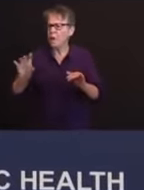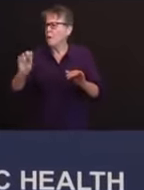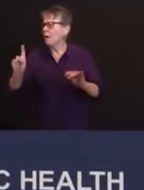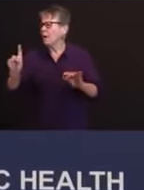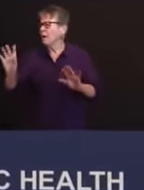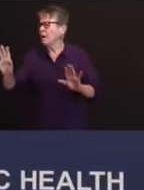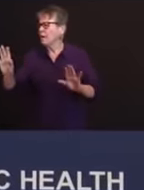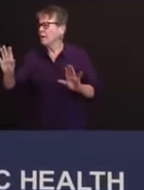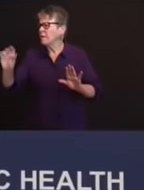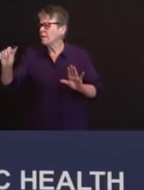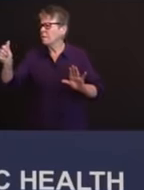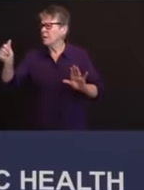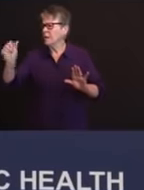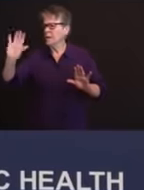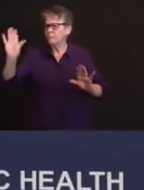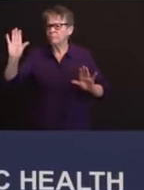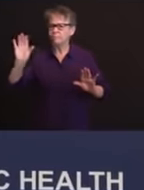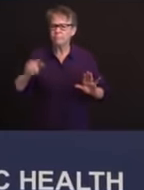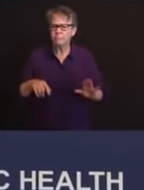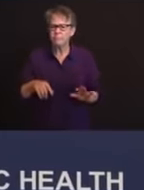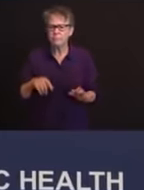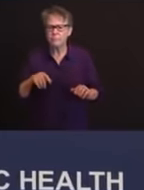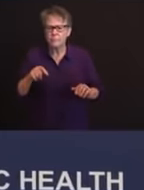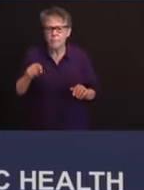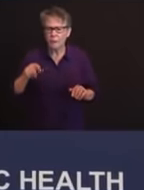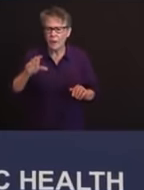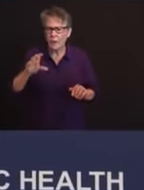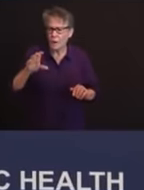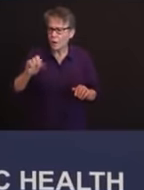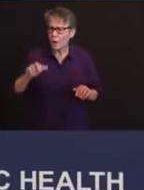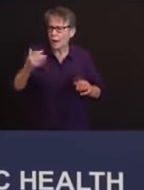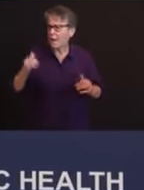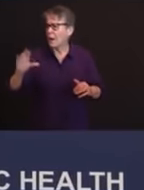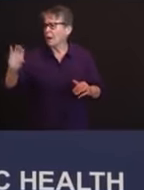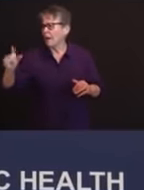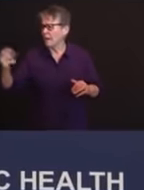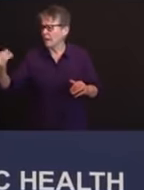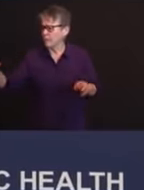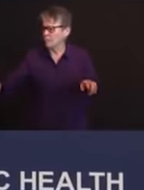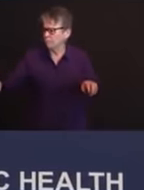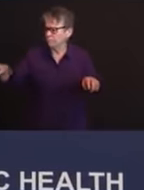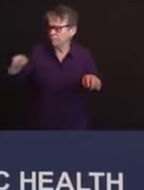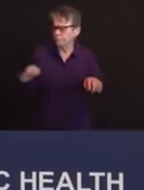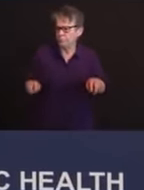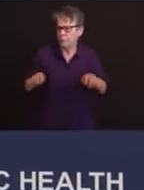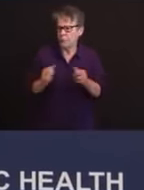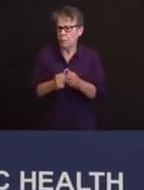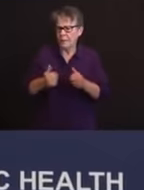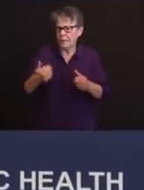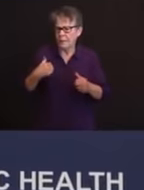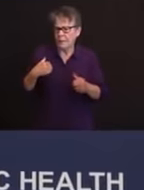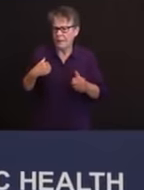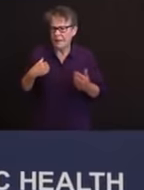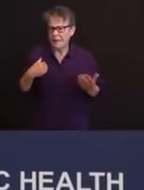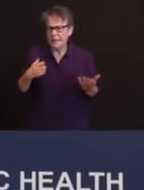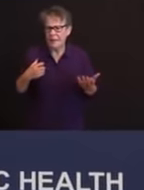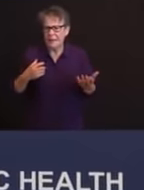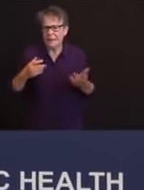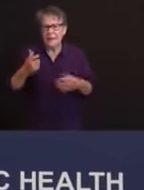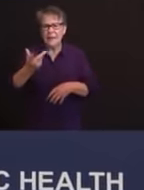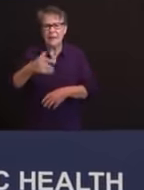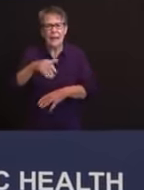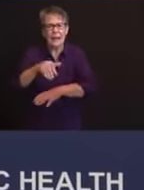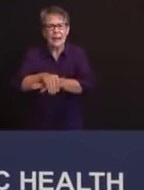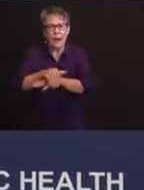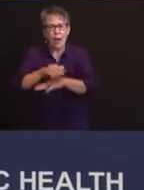bit, right? Thank you, Senator. Please help me welcome again, extraordinary job on 60 Minutes last night, but that's not a surprise because you're doing